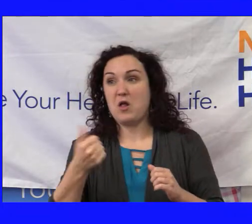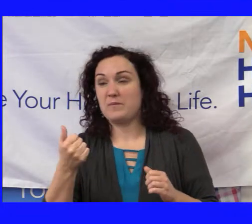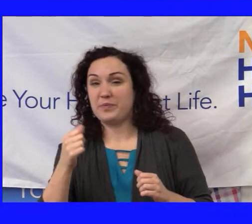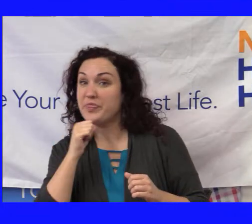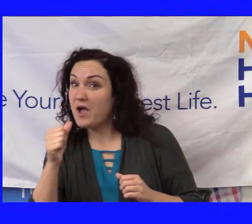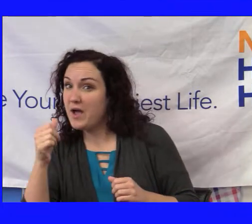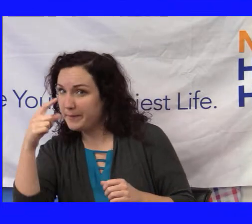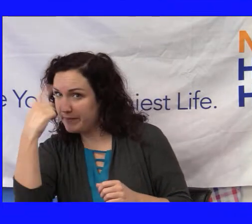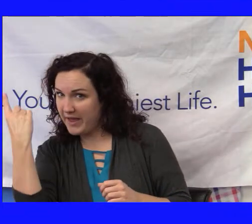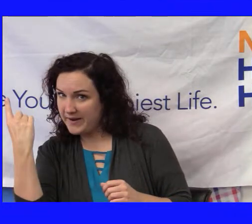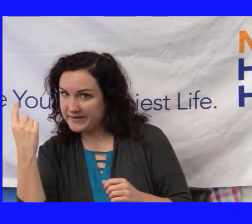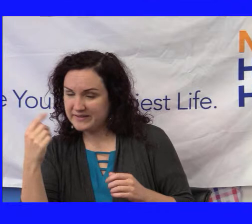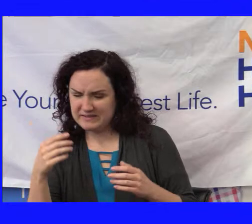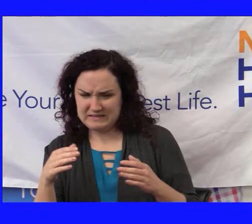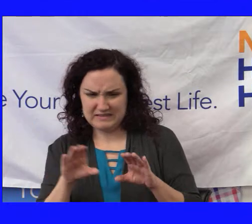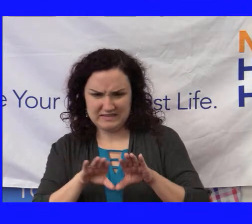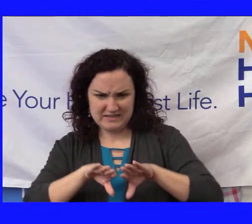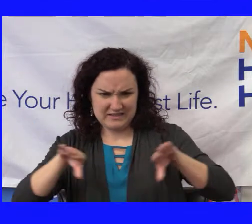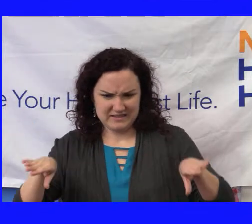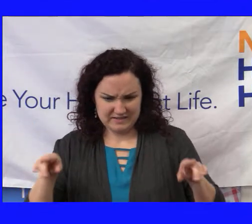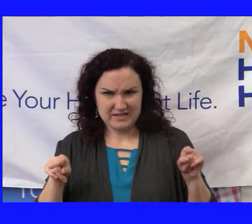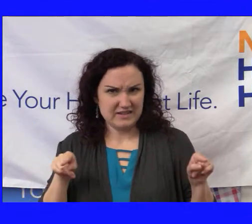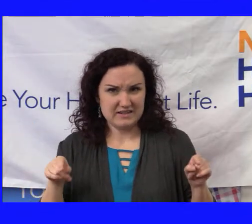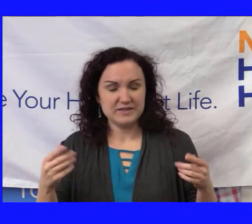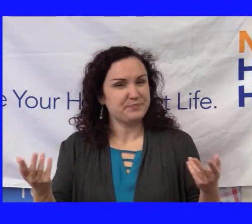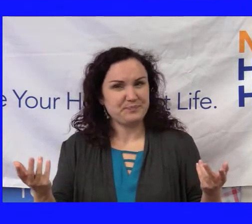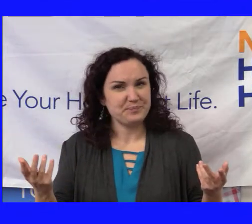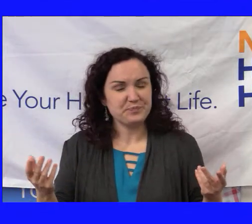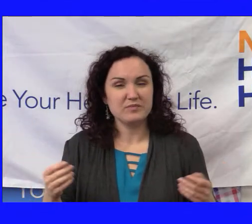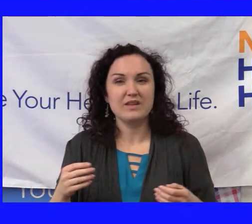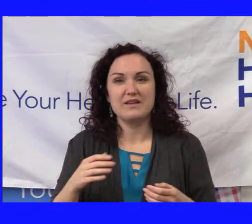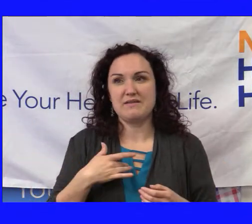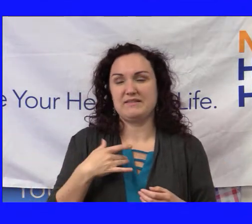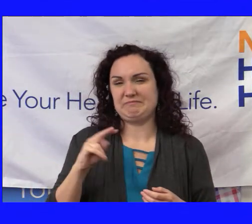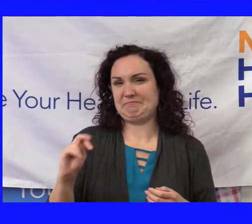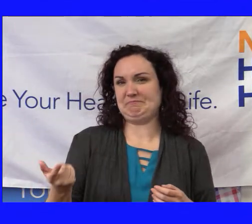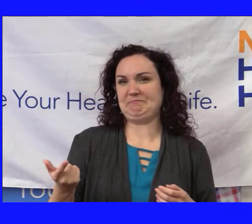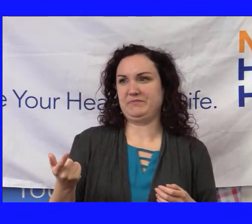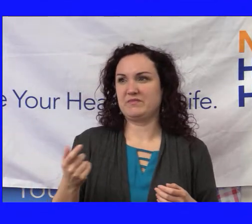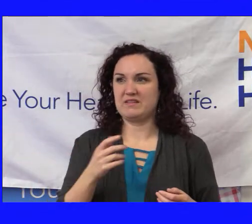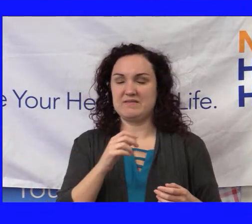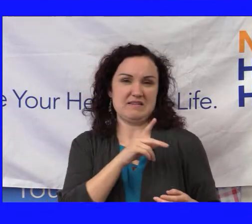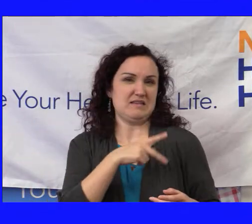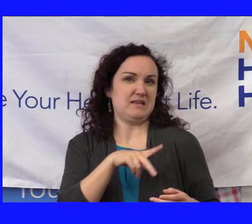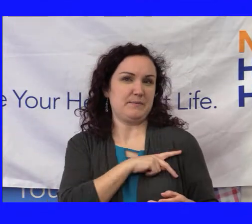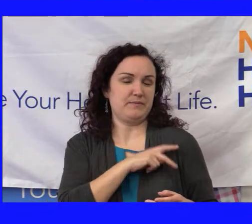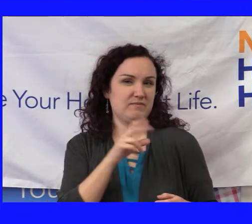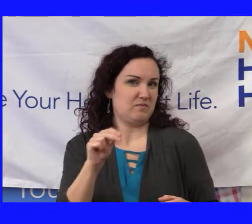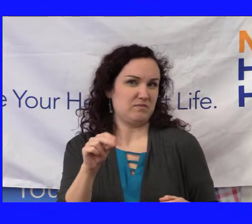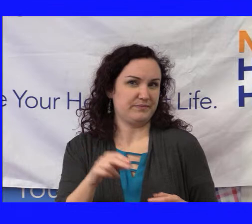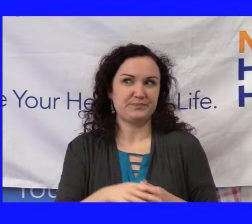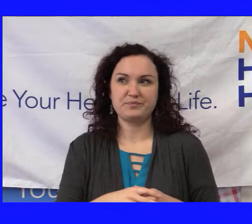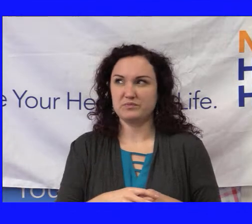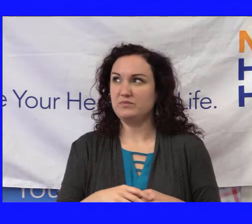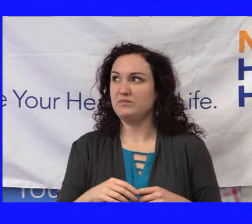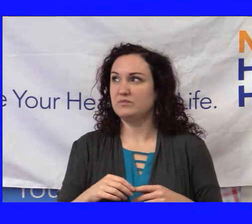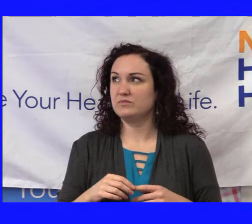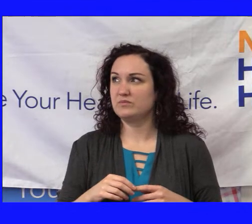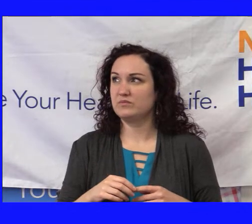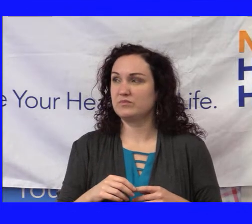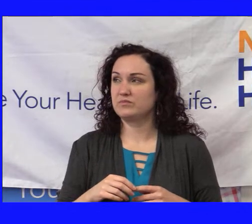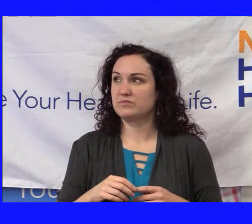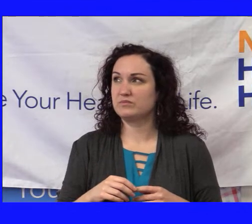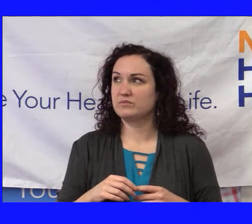just seemed very incongruent with the work we do at health and hospitals and our understanding of personalized medicine and genomics. So when we looked at this,